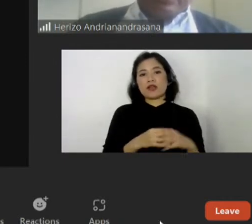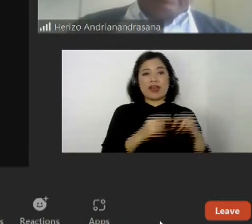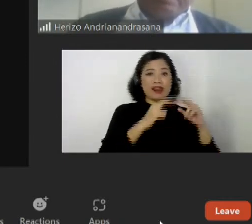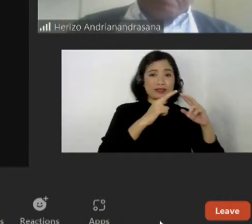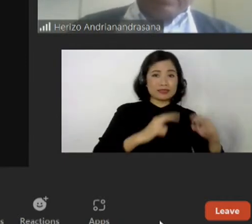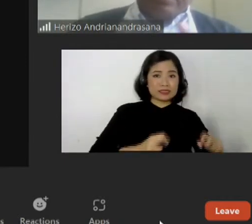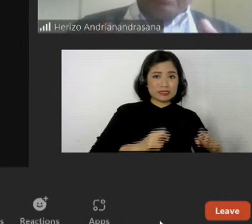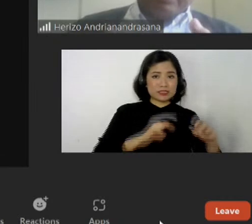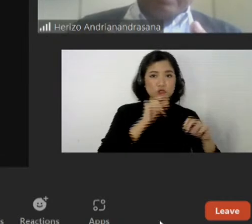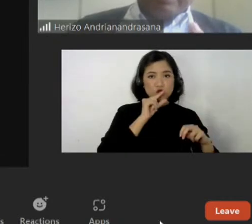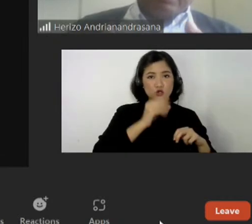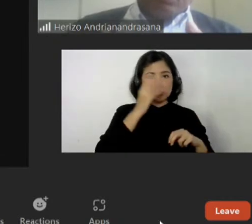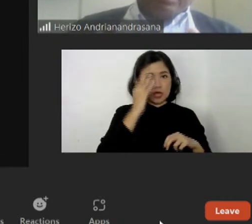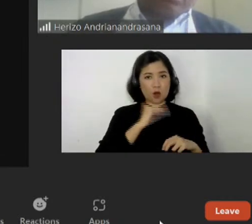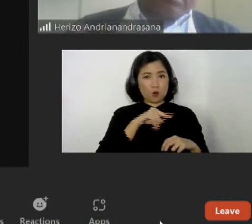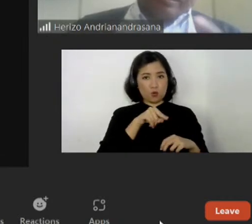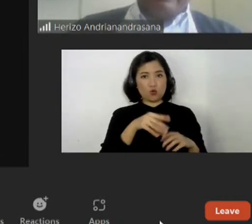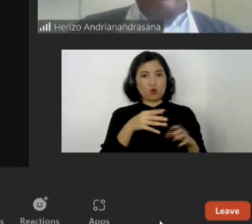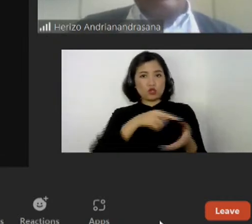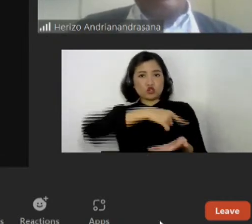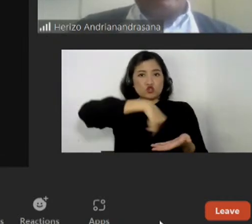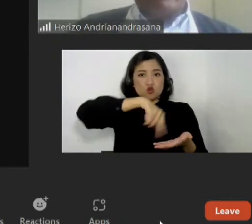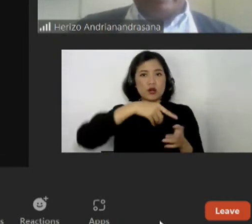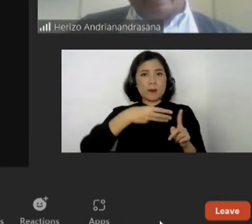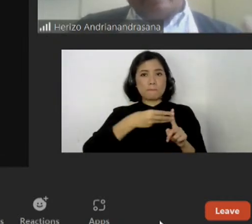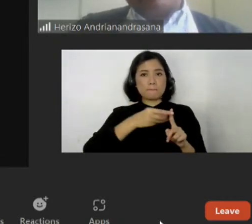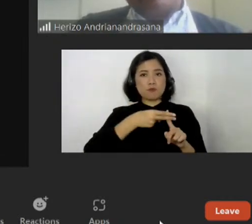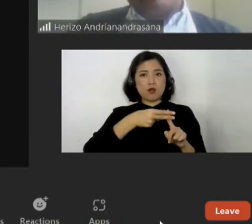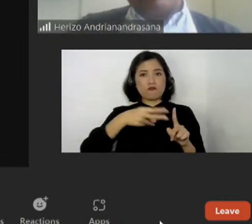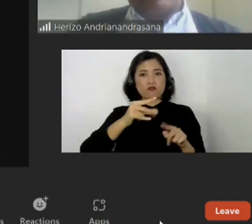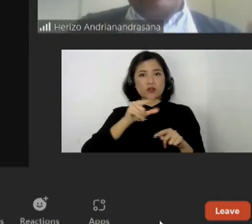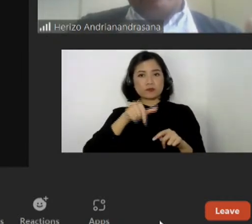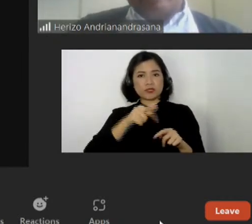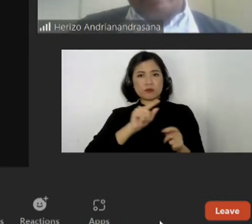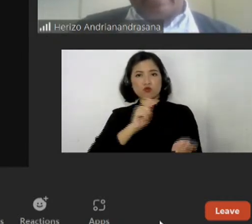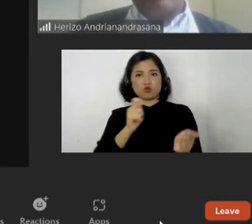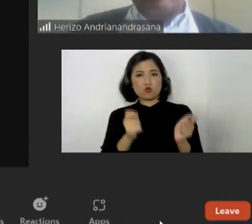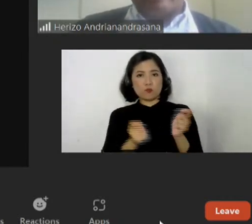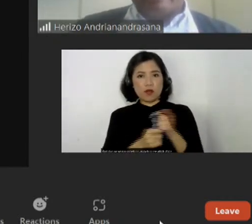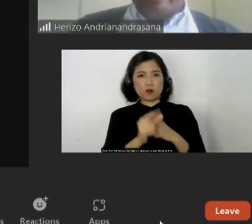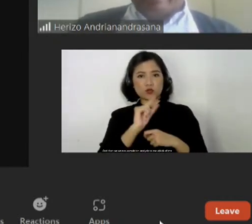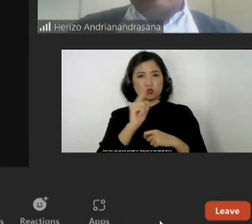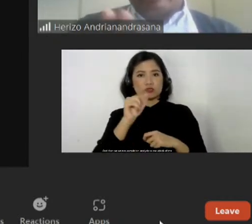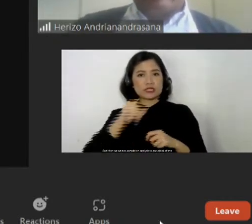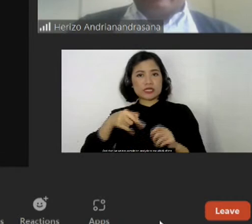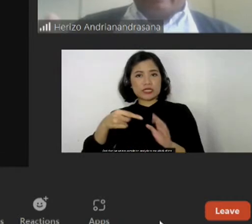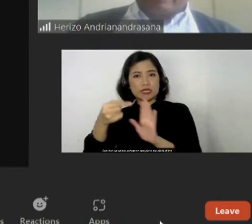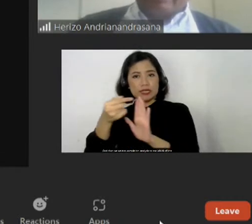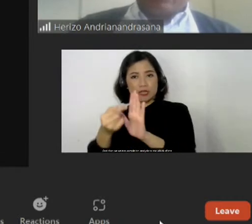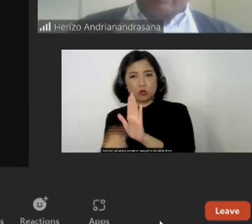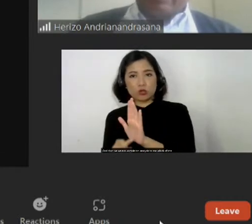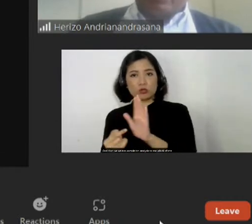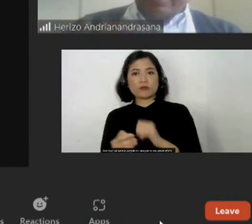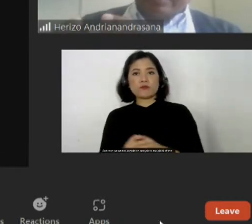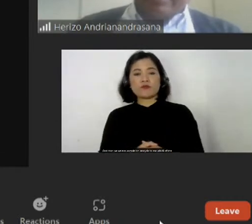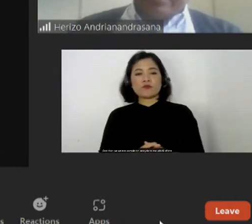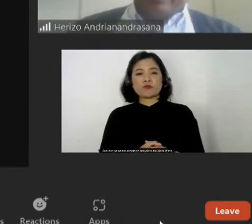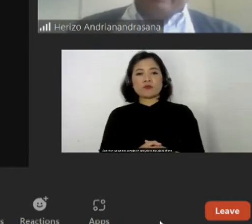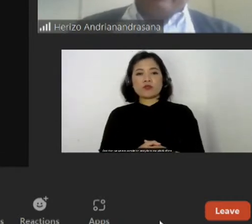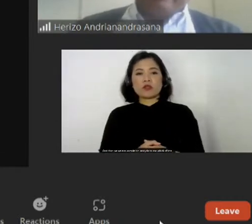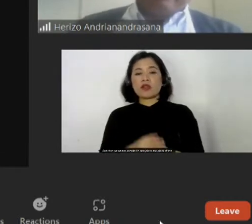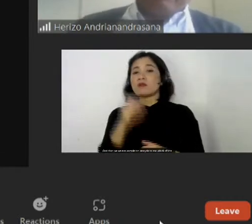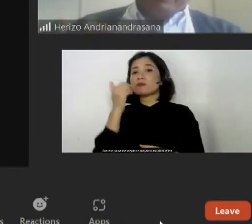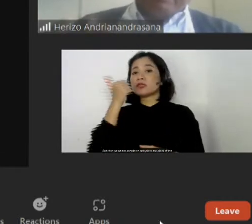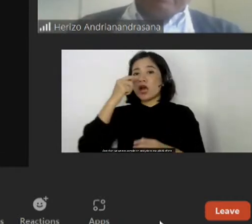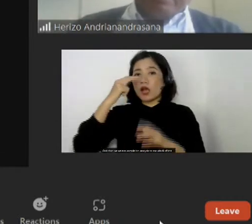which of the buffer zone is most associated with the changes of the indicator. And then as soon as we